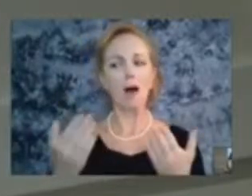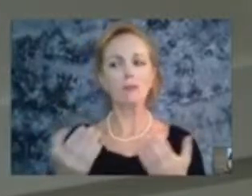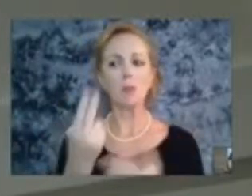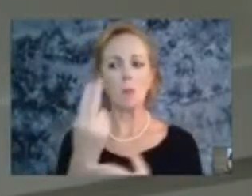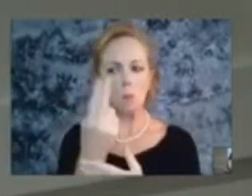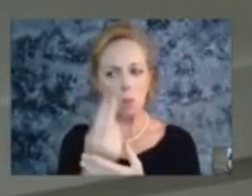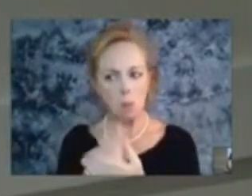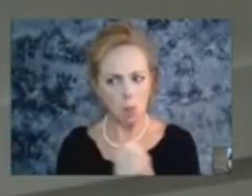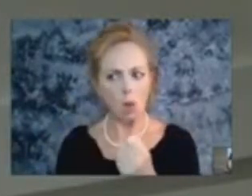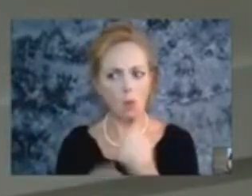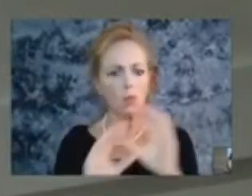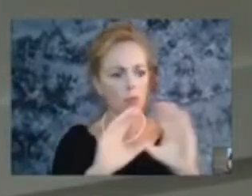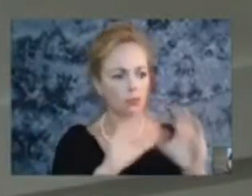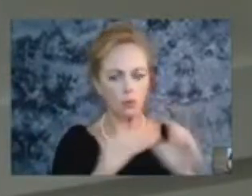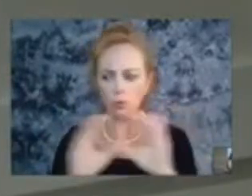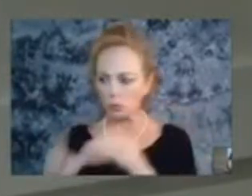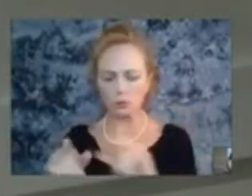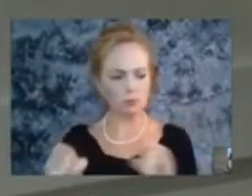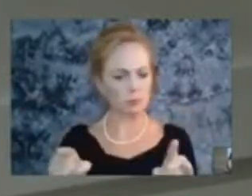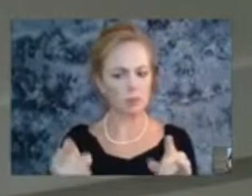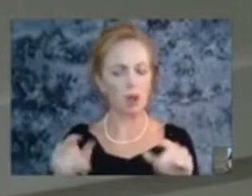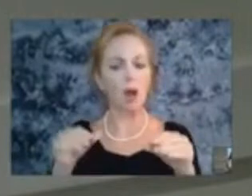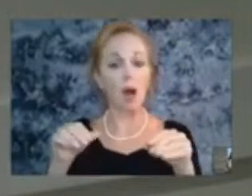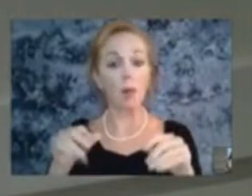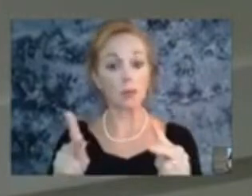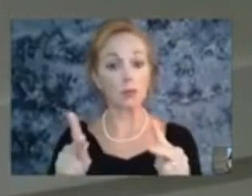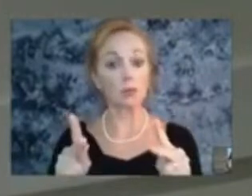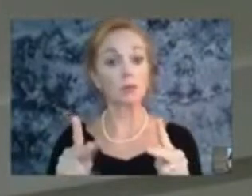an opportunity to